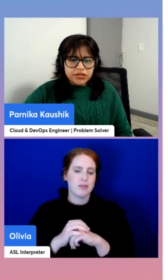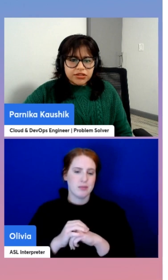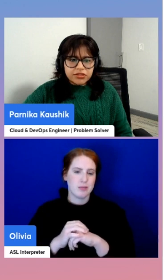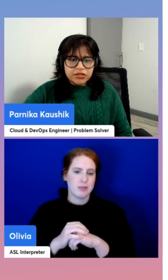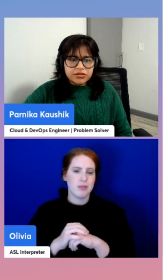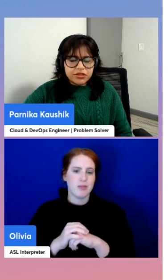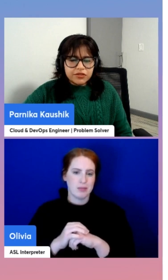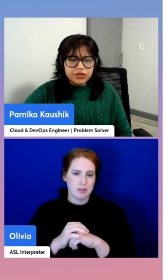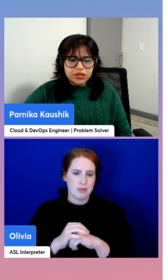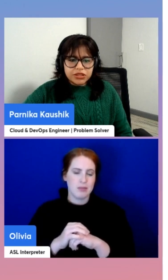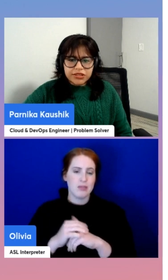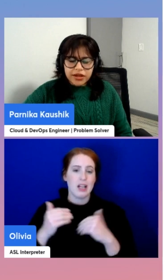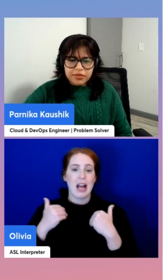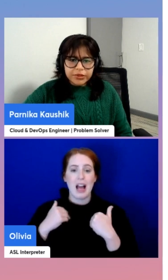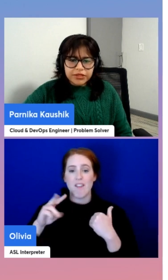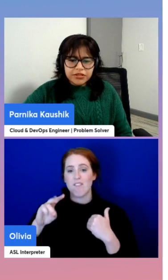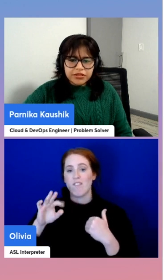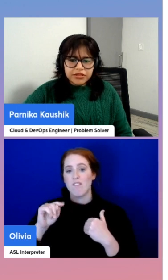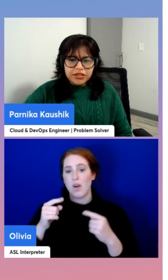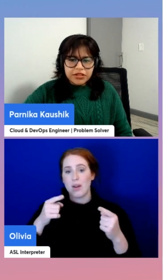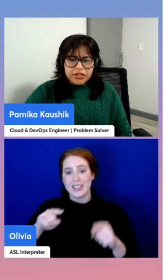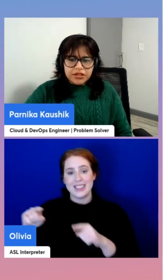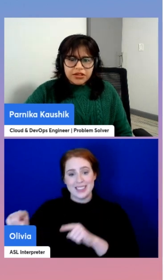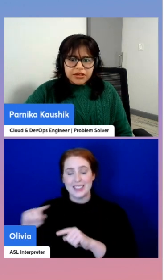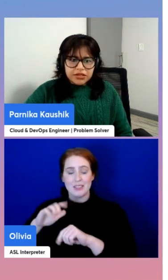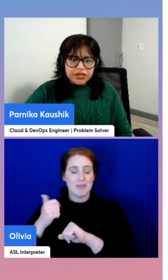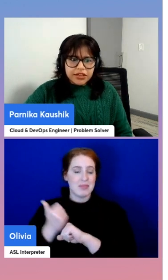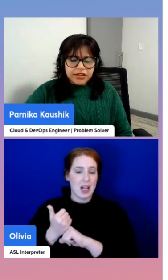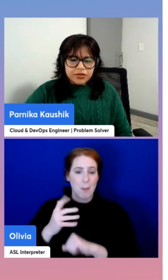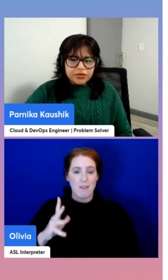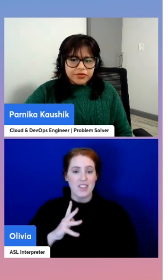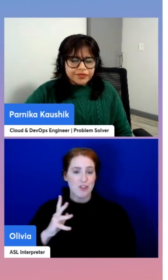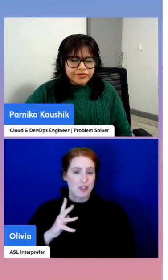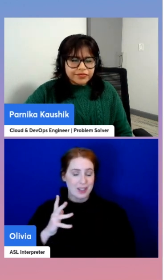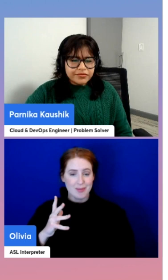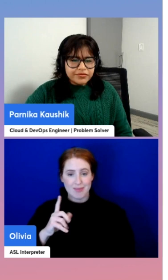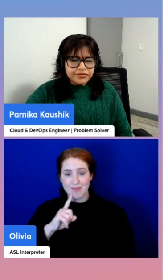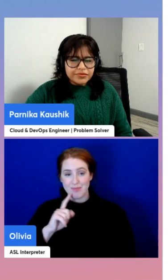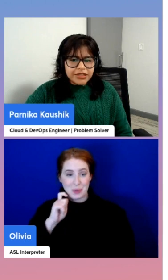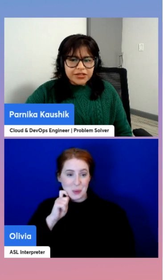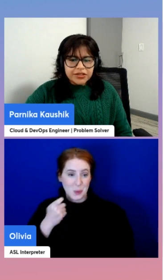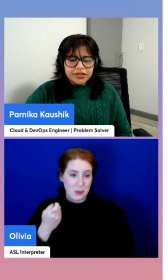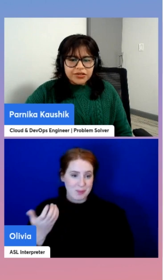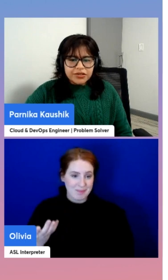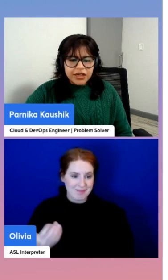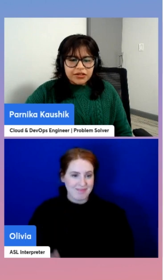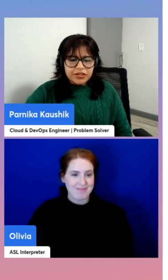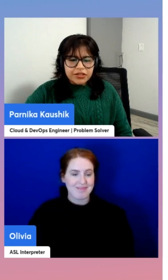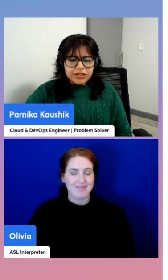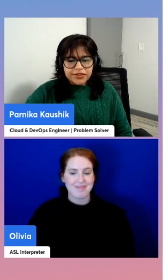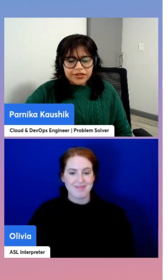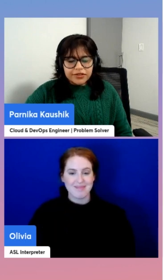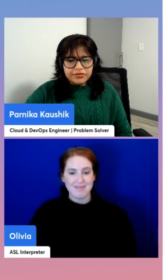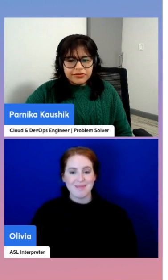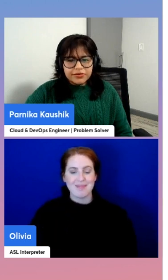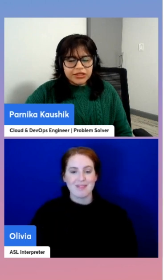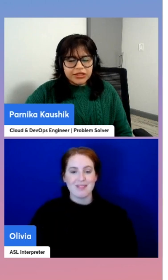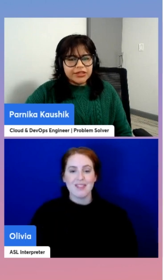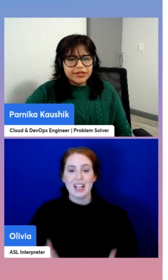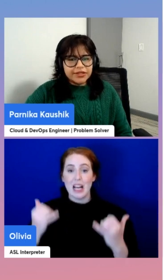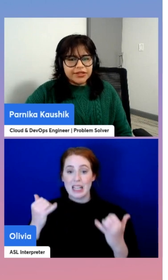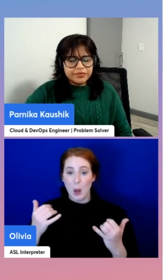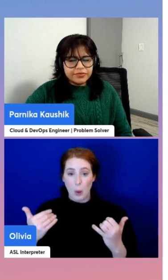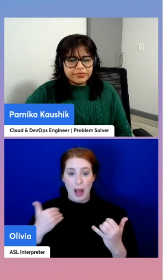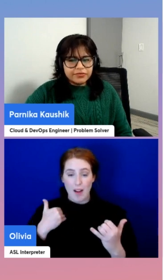Vault instance officially set up. Isn't that kind of cool? So now that you have it,